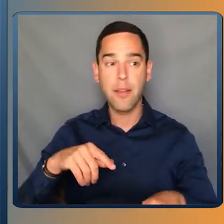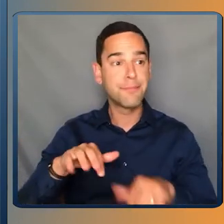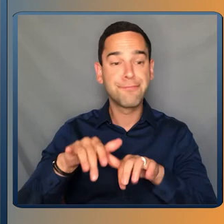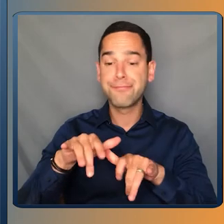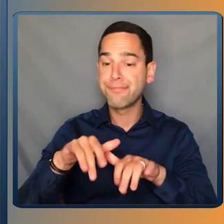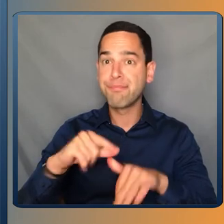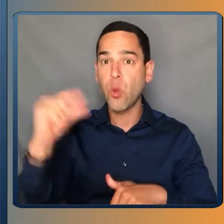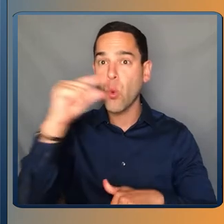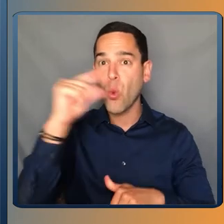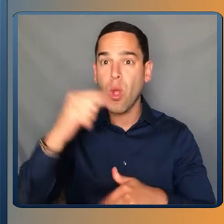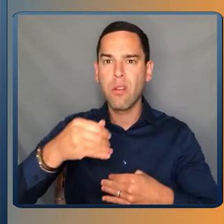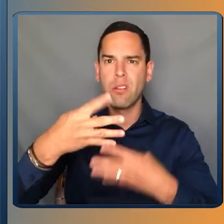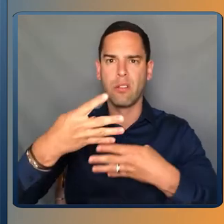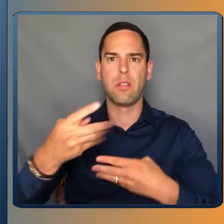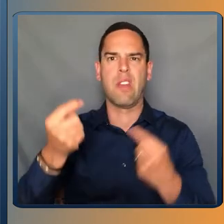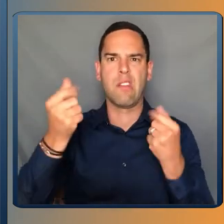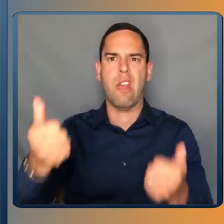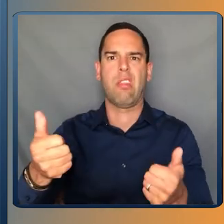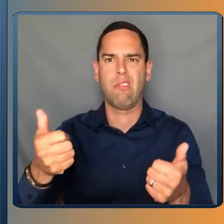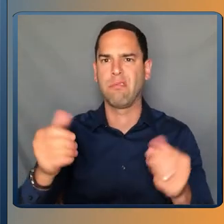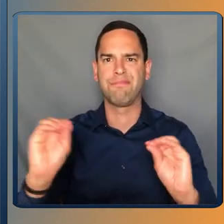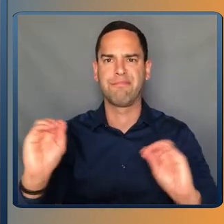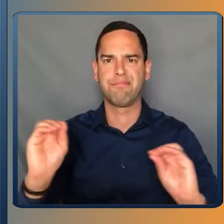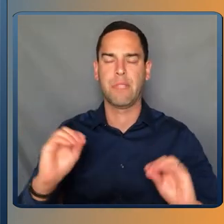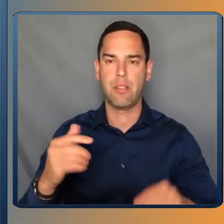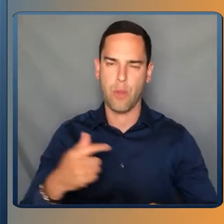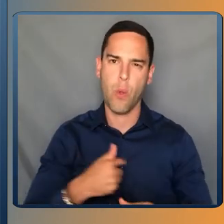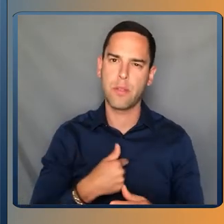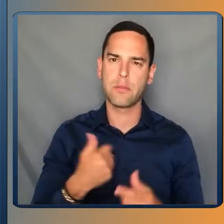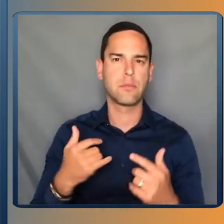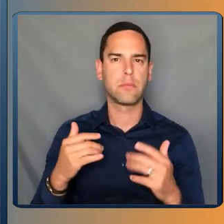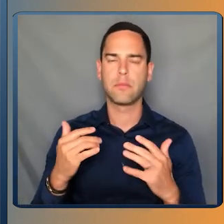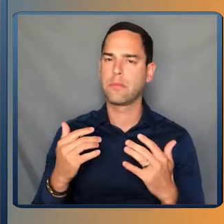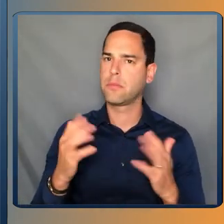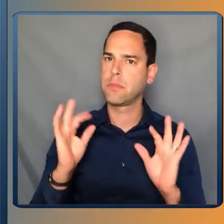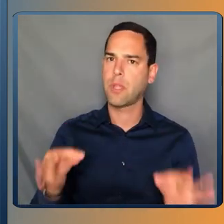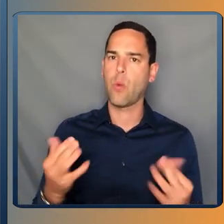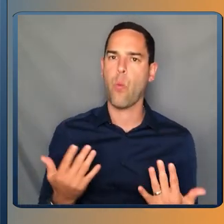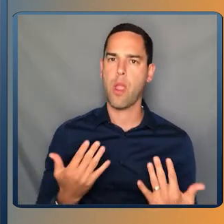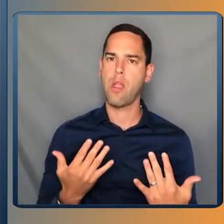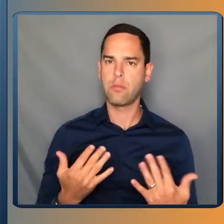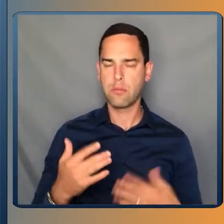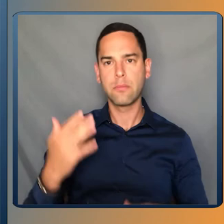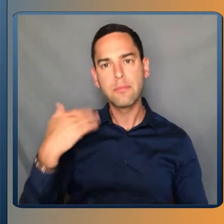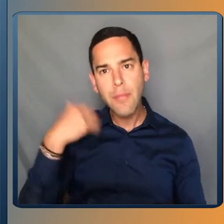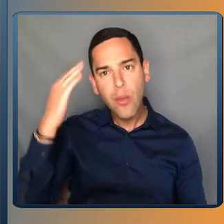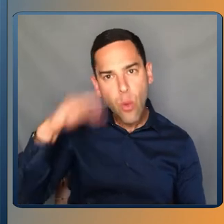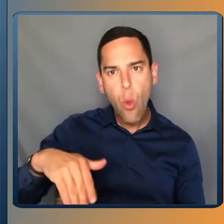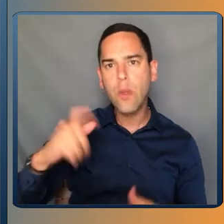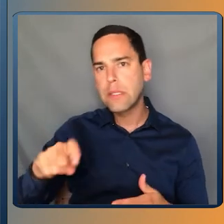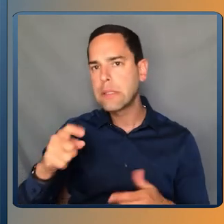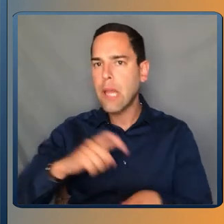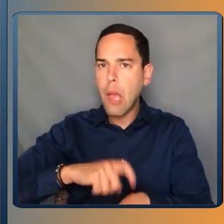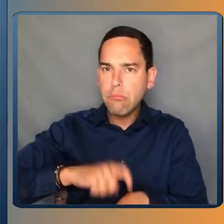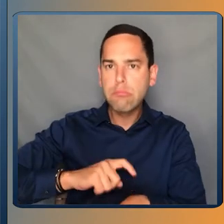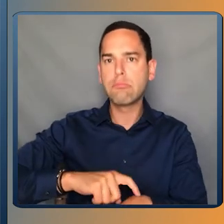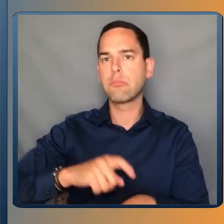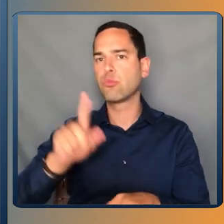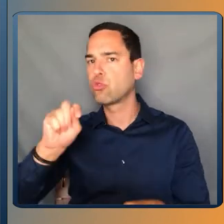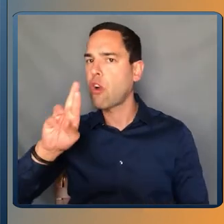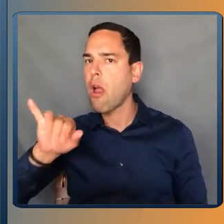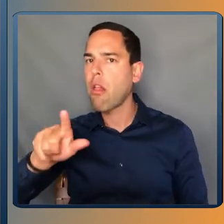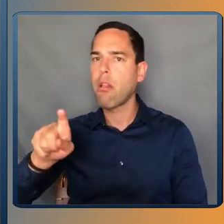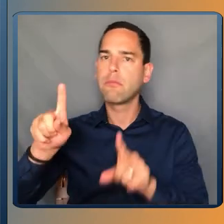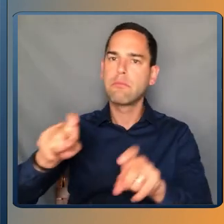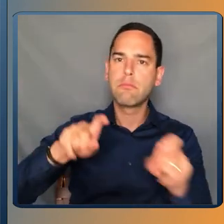was pulling up a Google search and still finding nothing. So I decided to just kind of wait, because I understand that science takes time and you need people to do